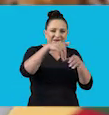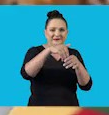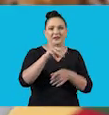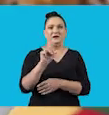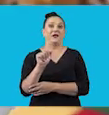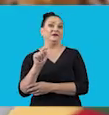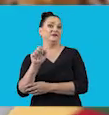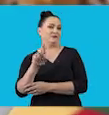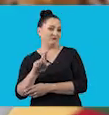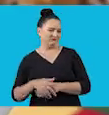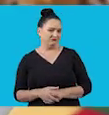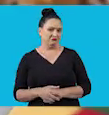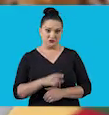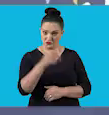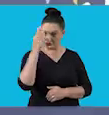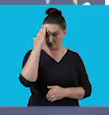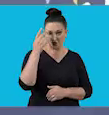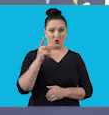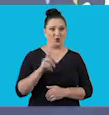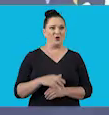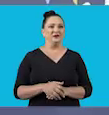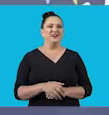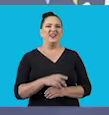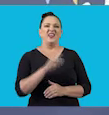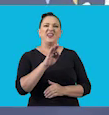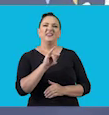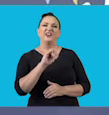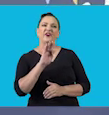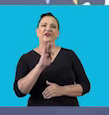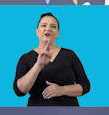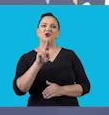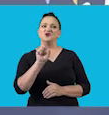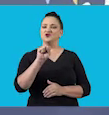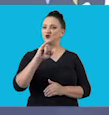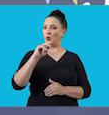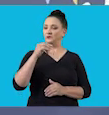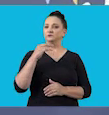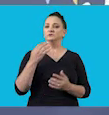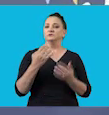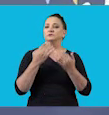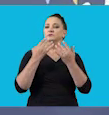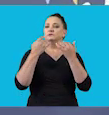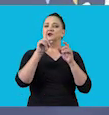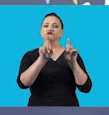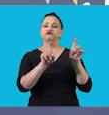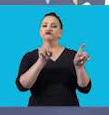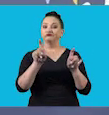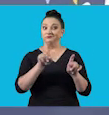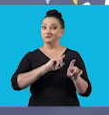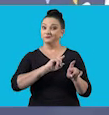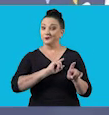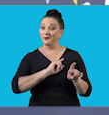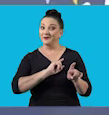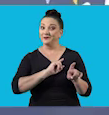first, did you know that diffusion is the main reason why you can smell a perfume when it is sprayed in a different